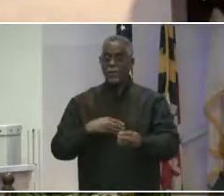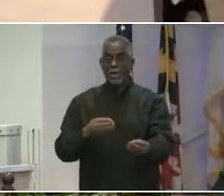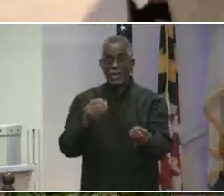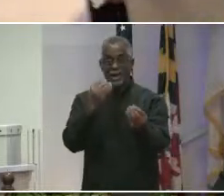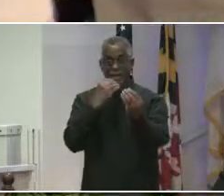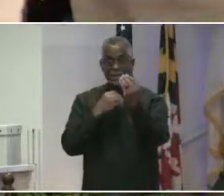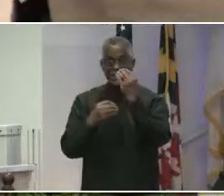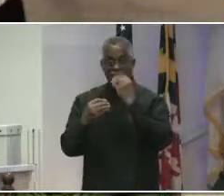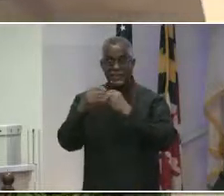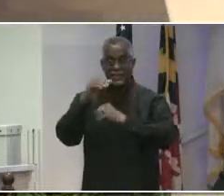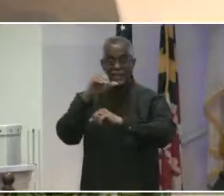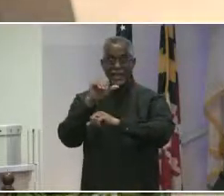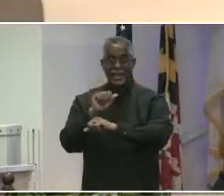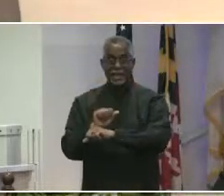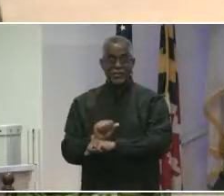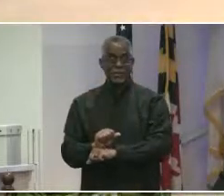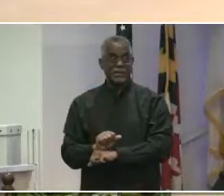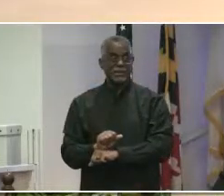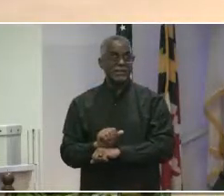my eating habits.